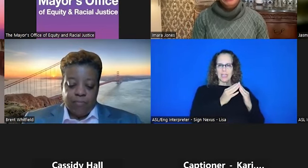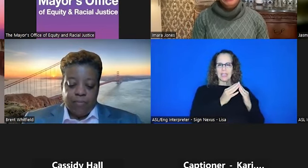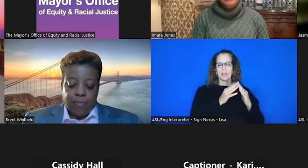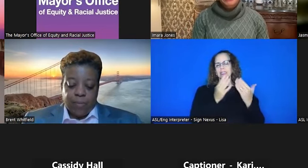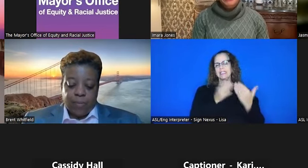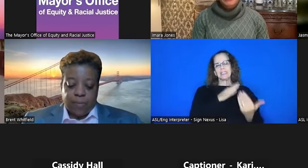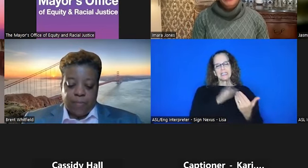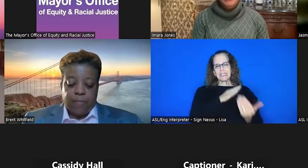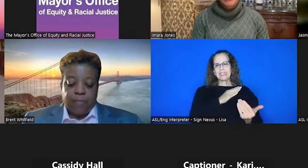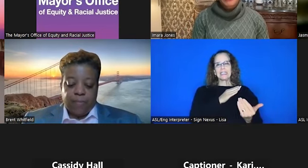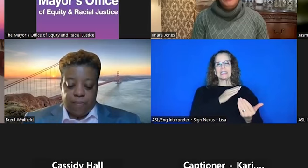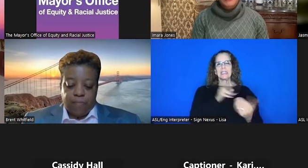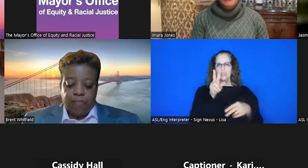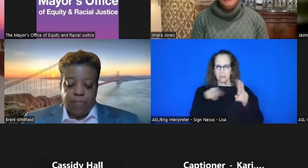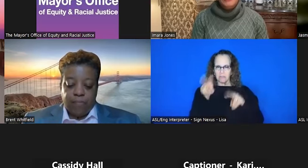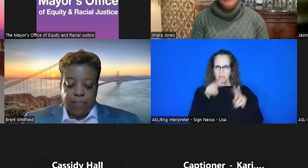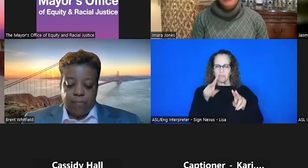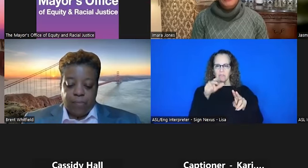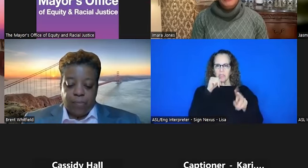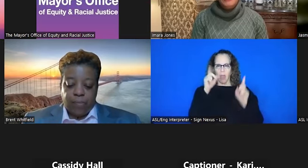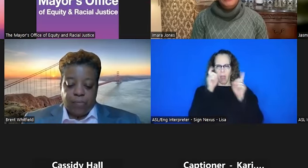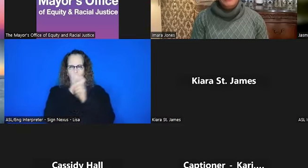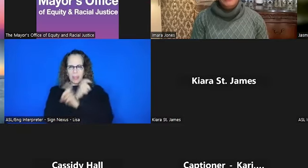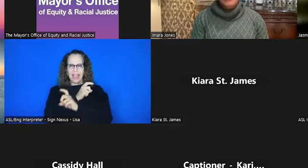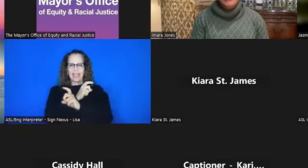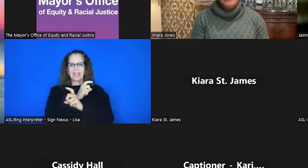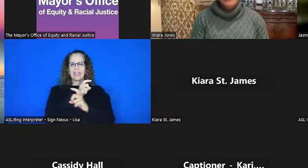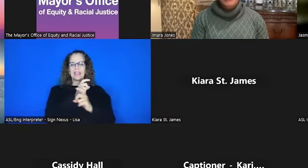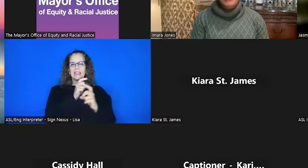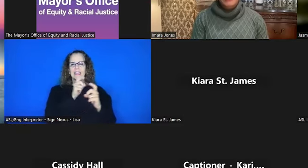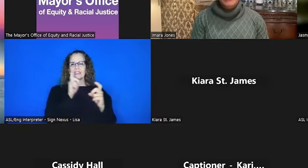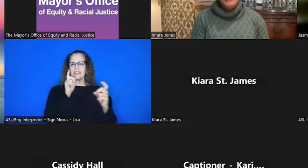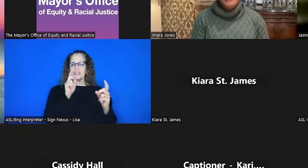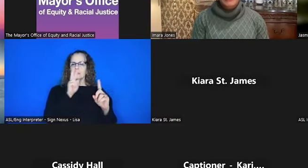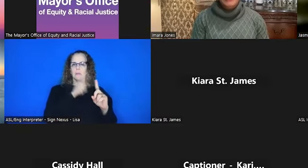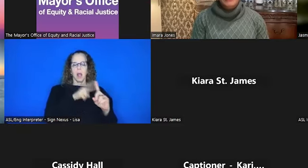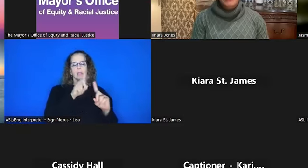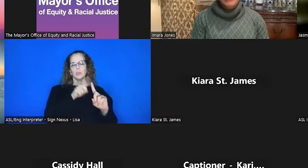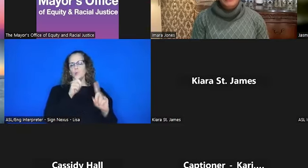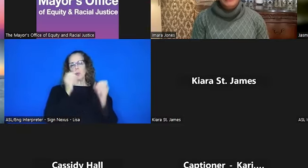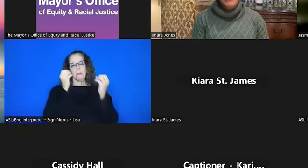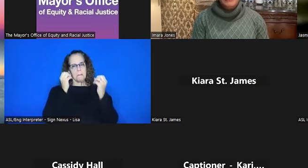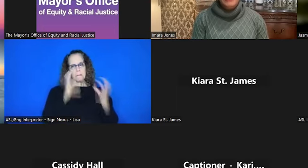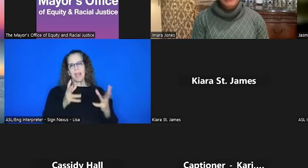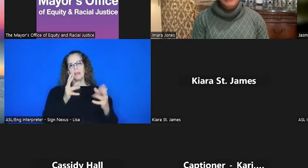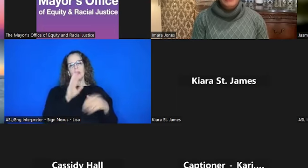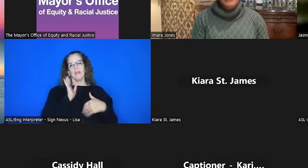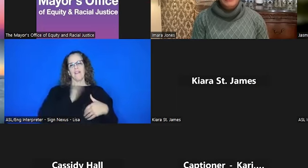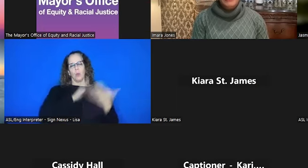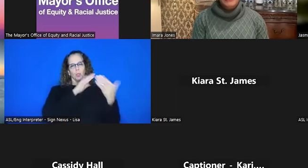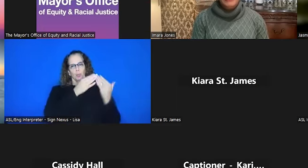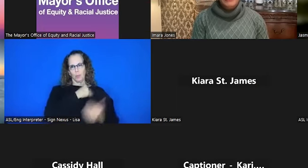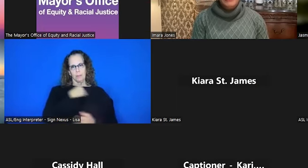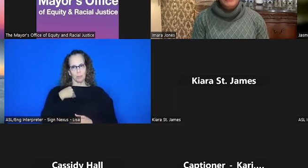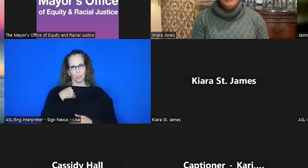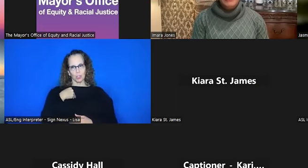you know, it's digestible, it's applicable, you know, to many community members across the gender affirmation journey. And